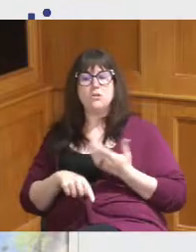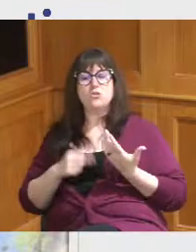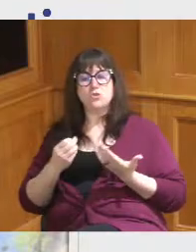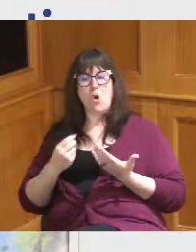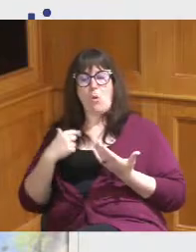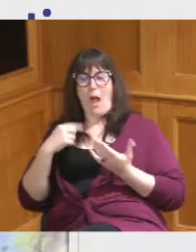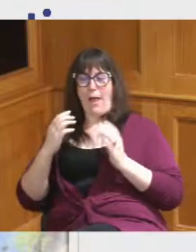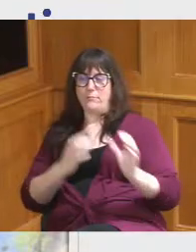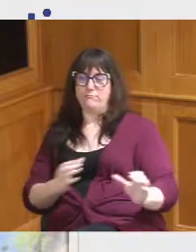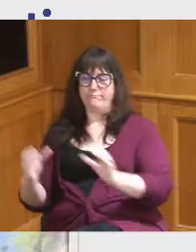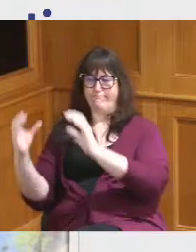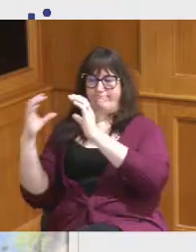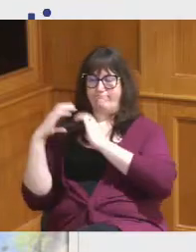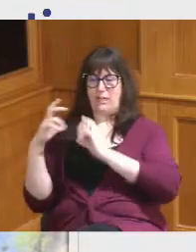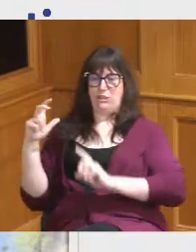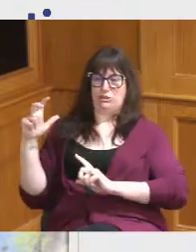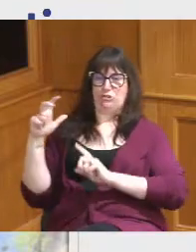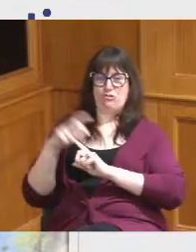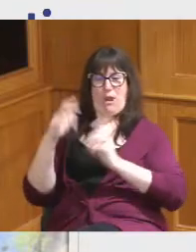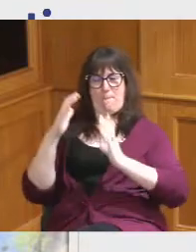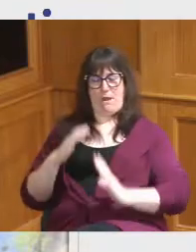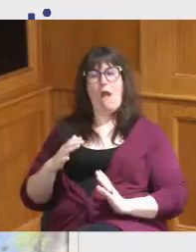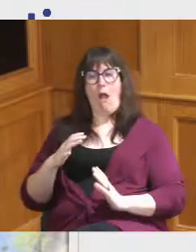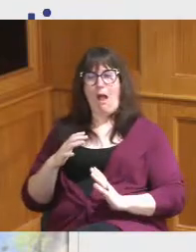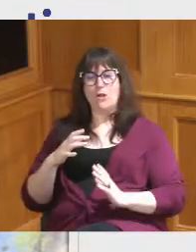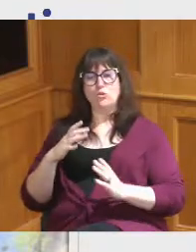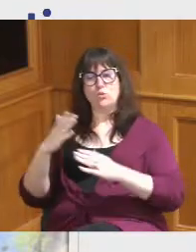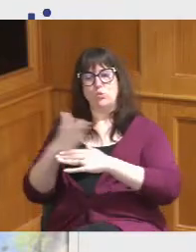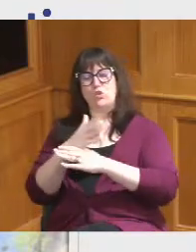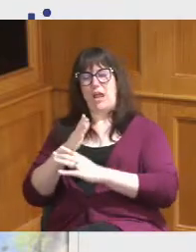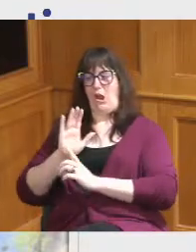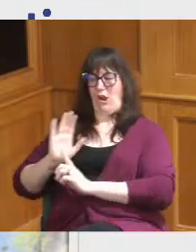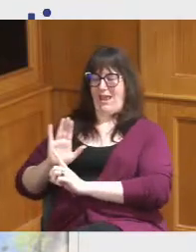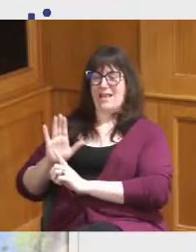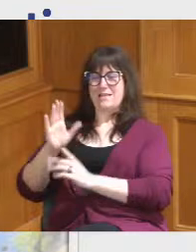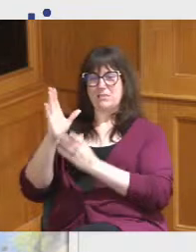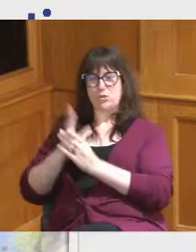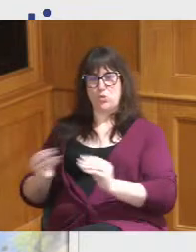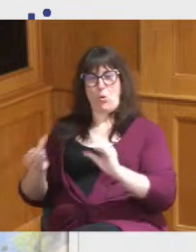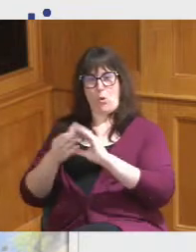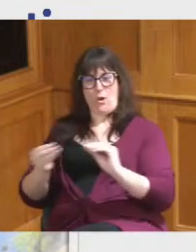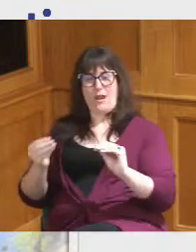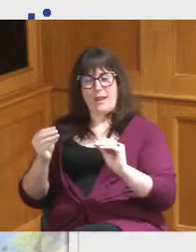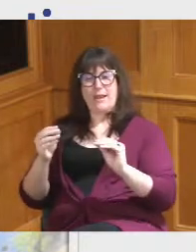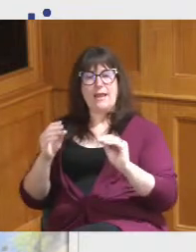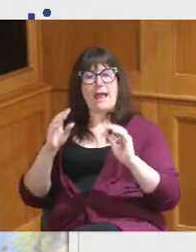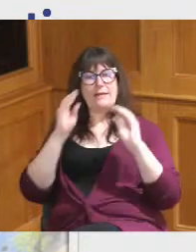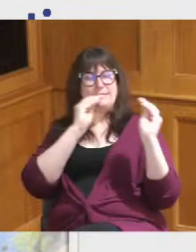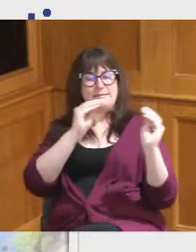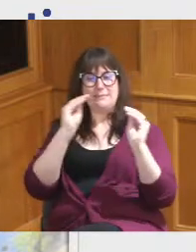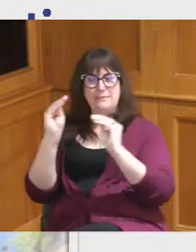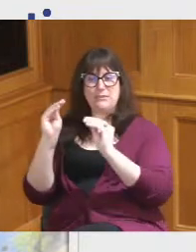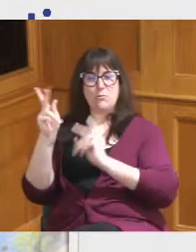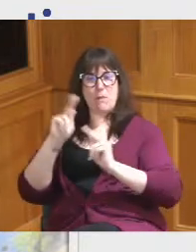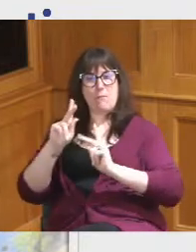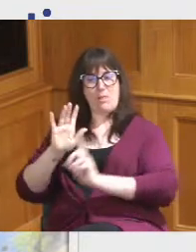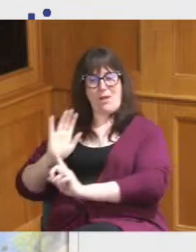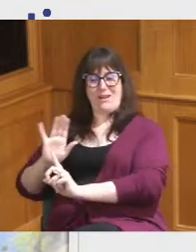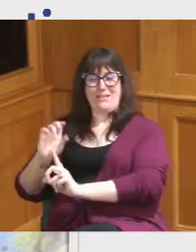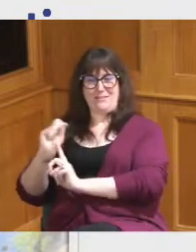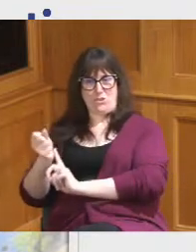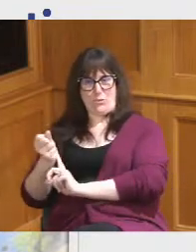donor champion, helping share his story and educating and raising awareness about living kidney donation. Because of